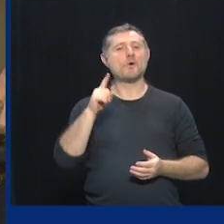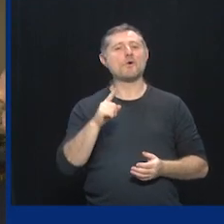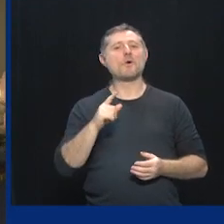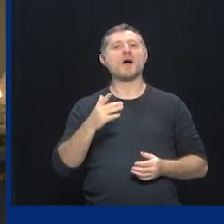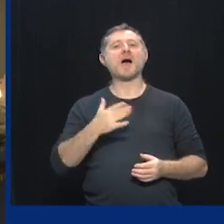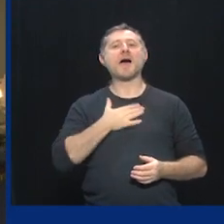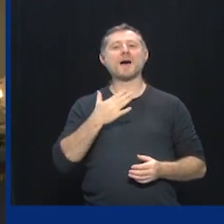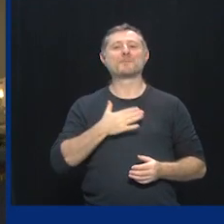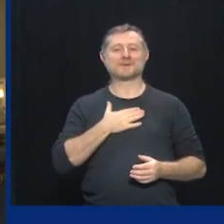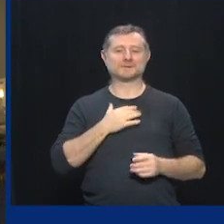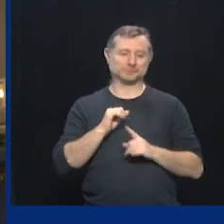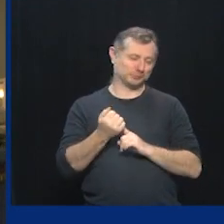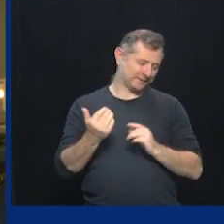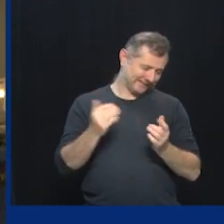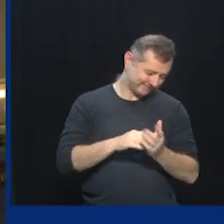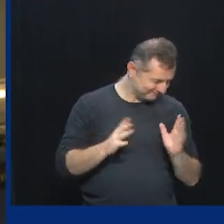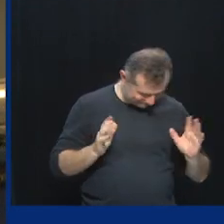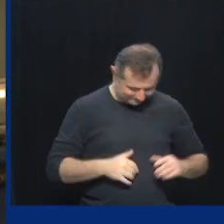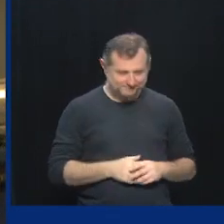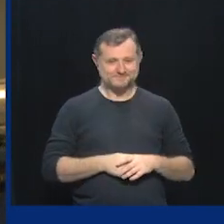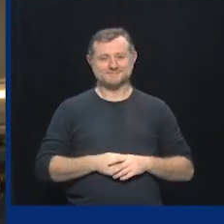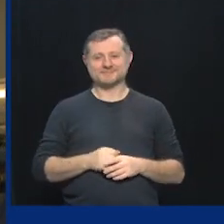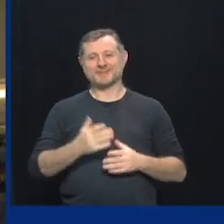Thank you. Thank you very much,